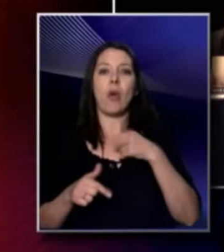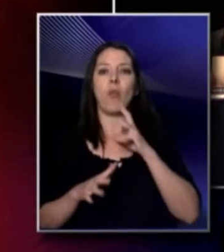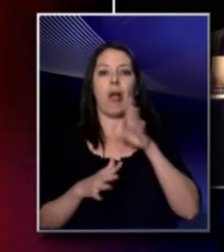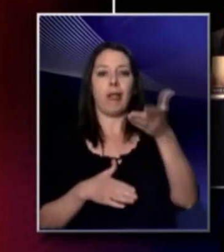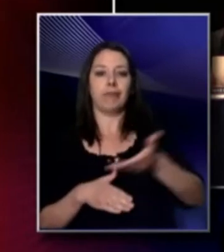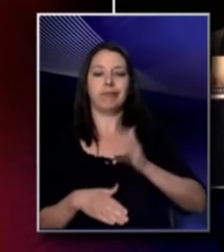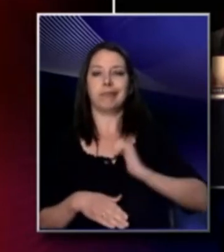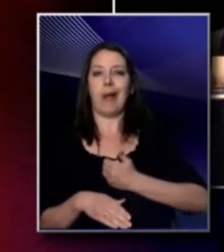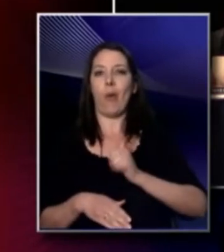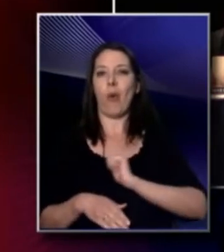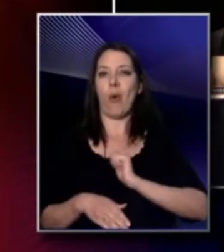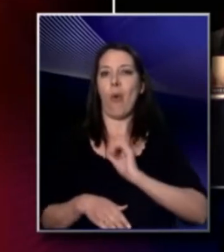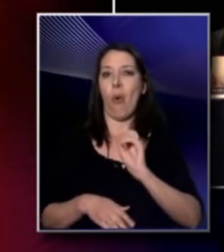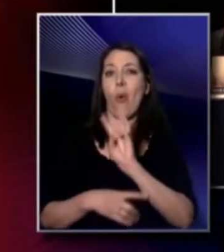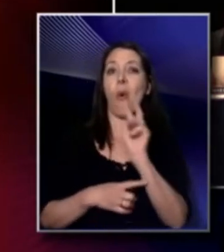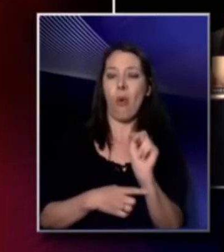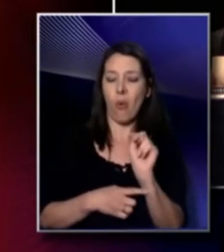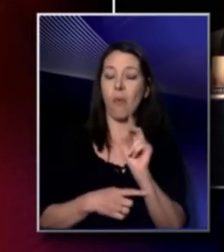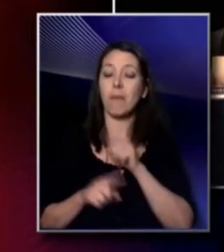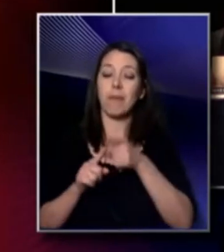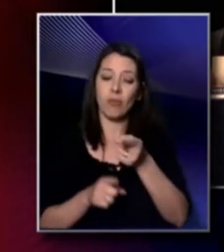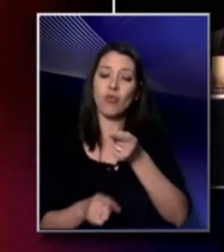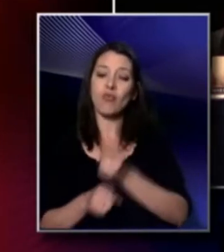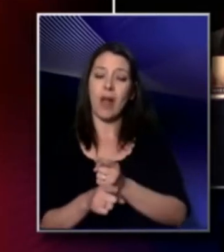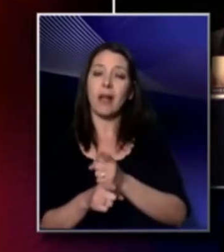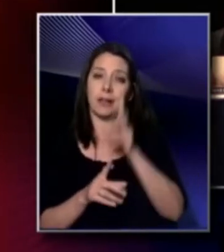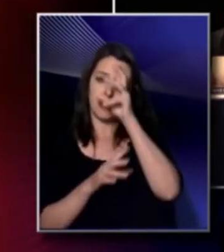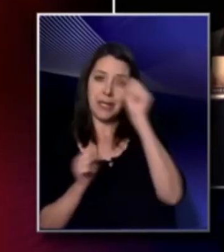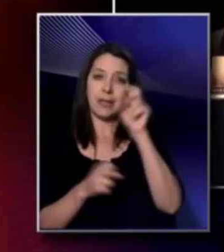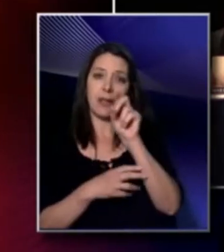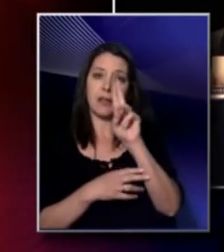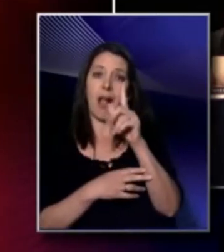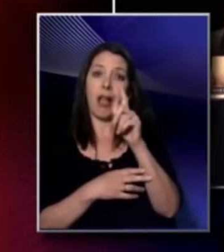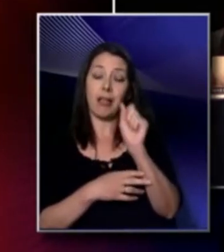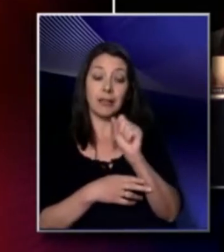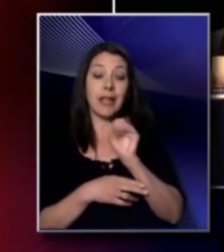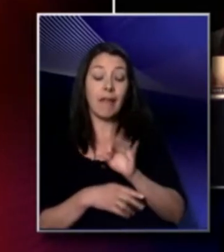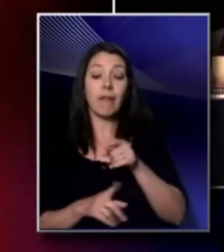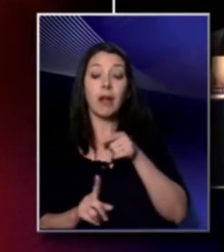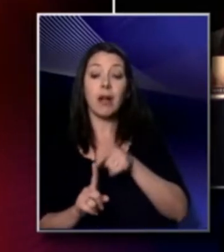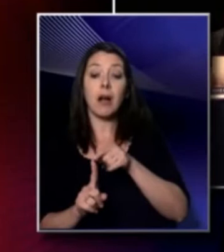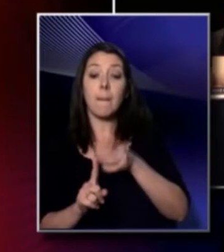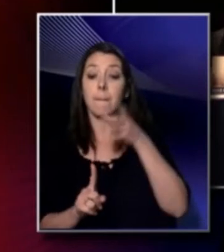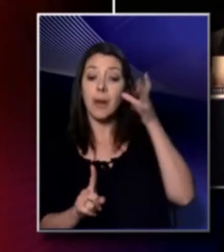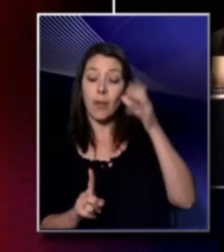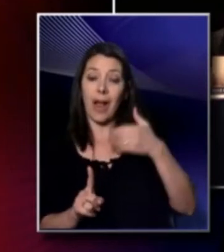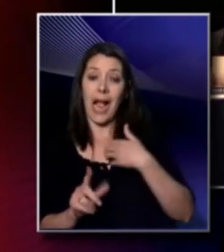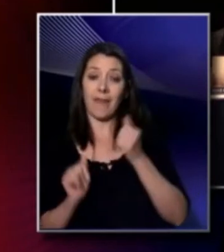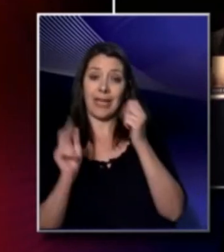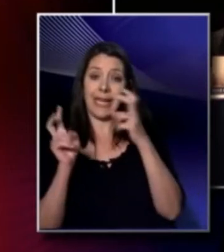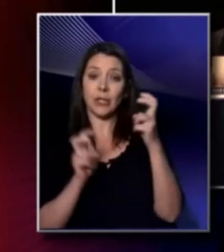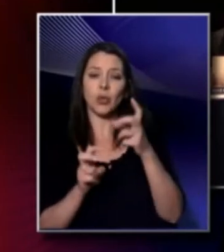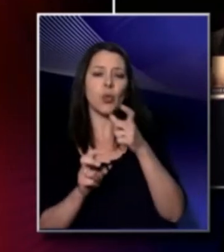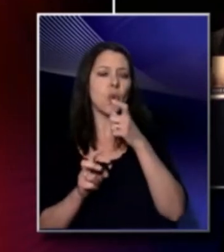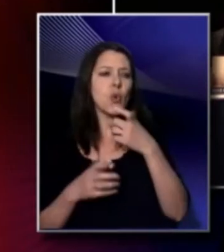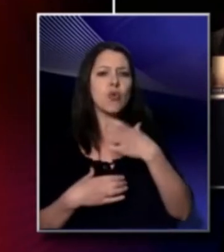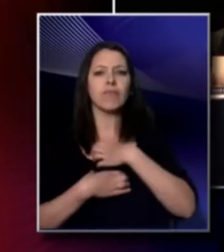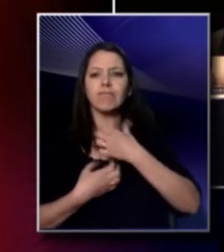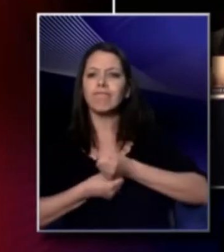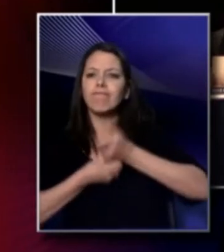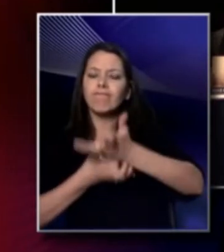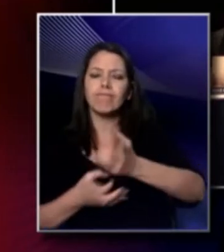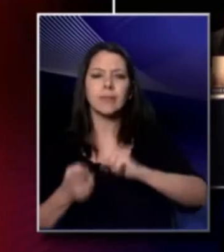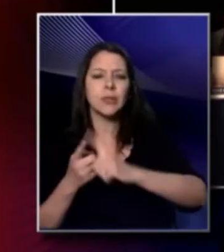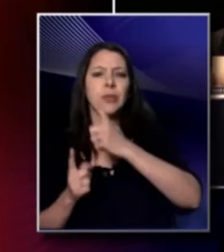on, Superintendent Douglas, in terms of the intent. If parents are having an issue, they have a place to go.